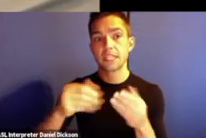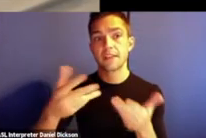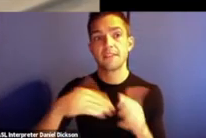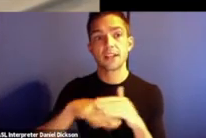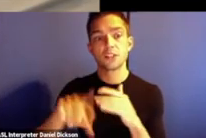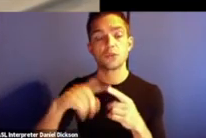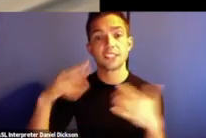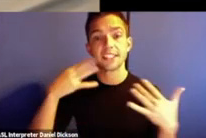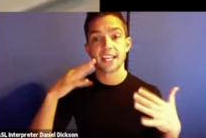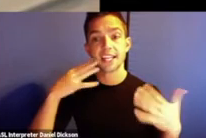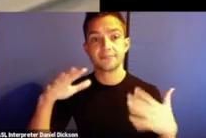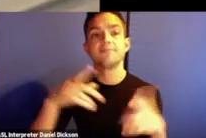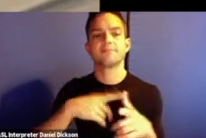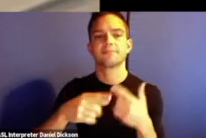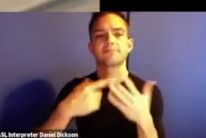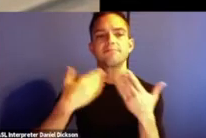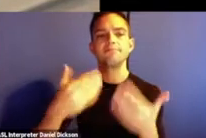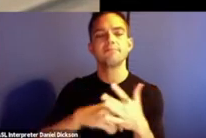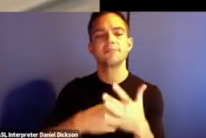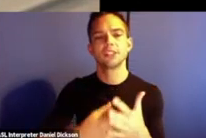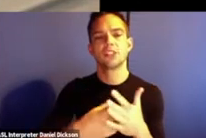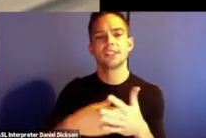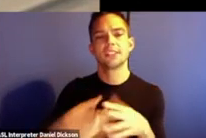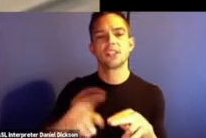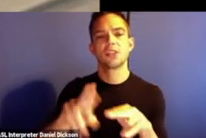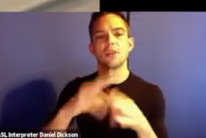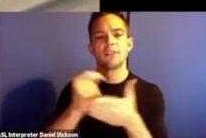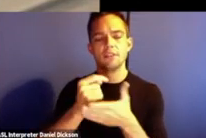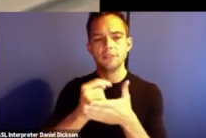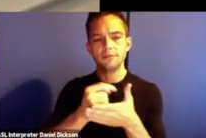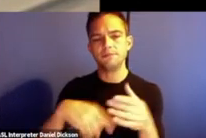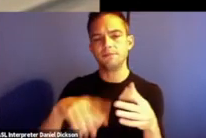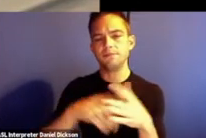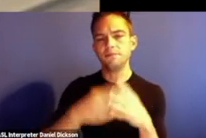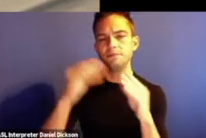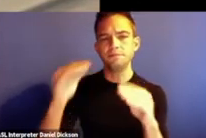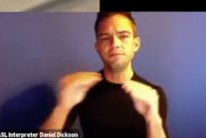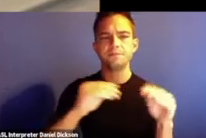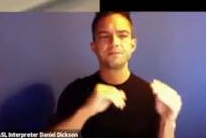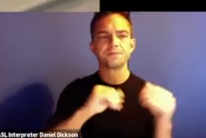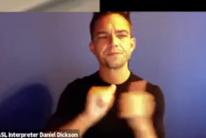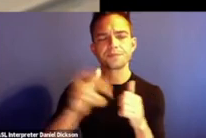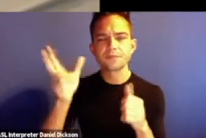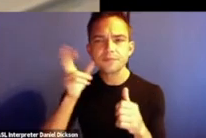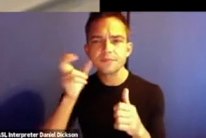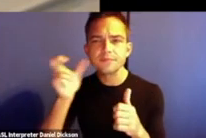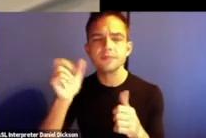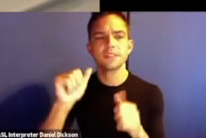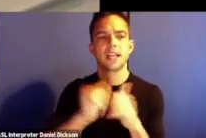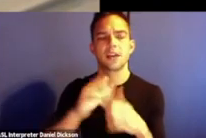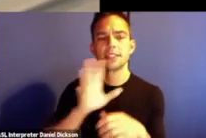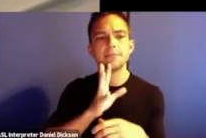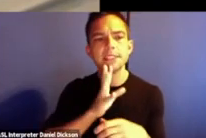to sound, that we could start all, you know, increase therapy and really start to teach him how to listen and how to